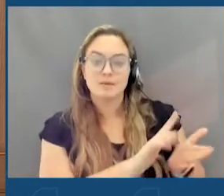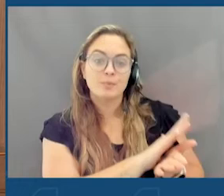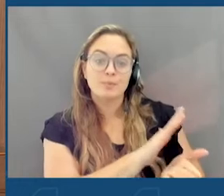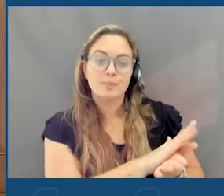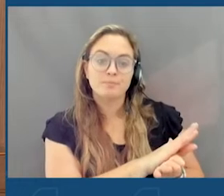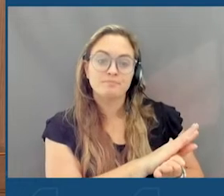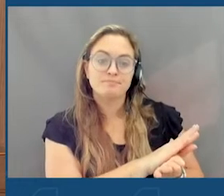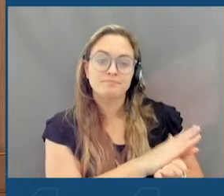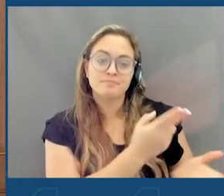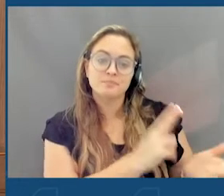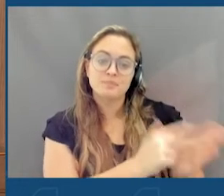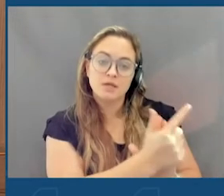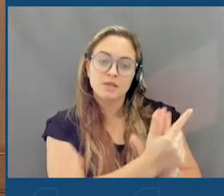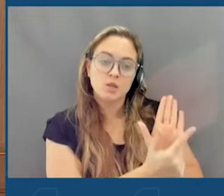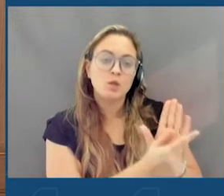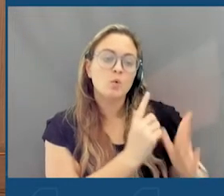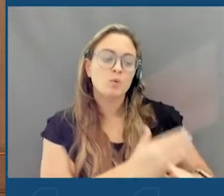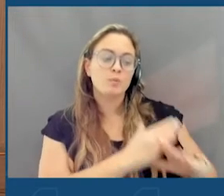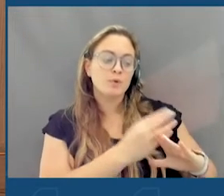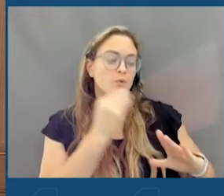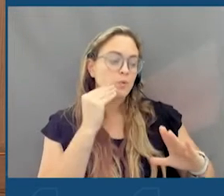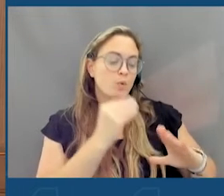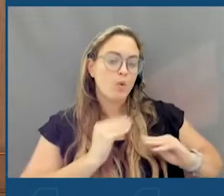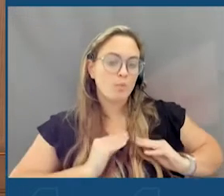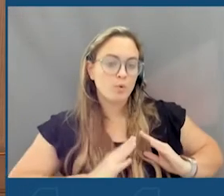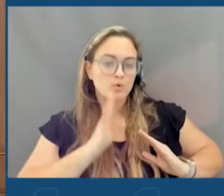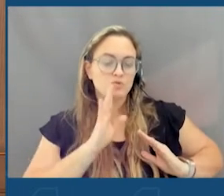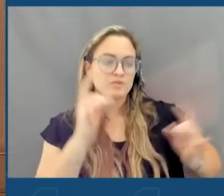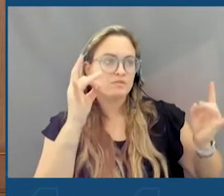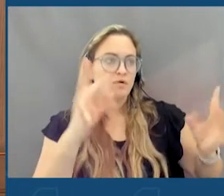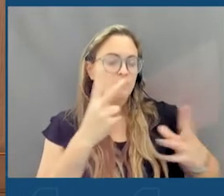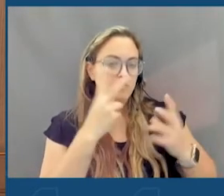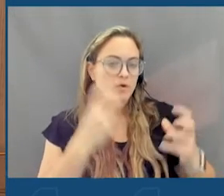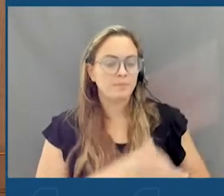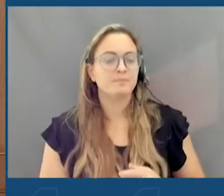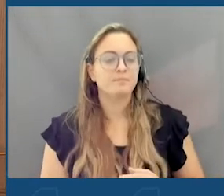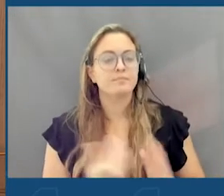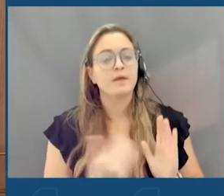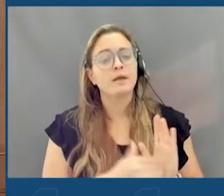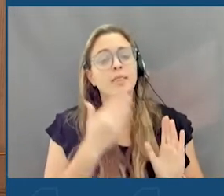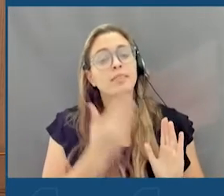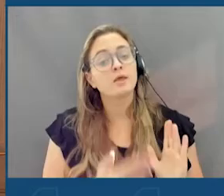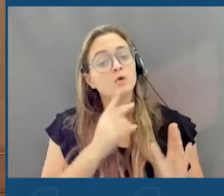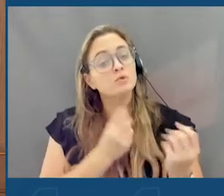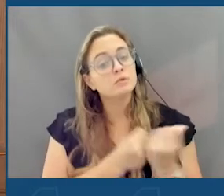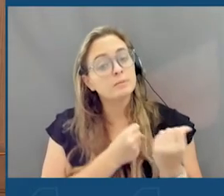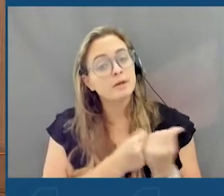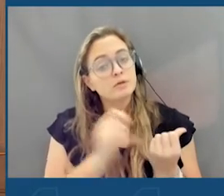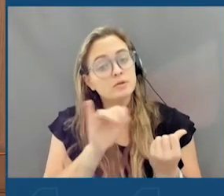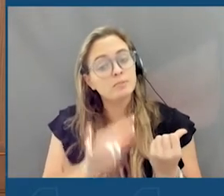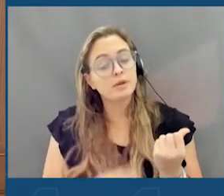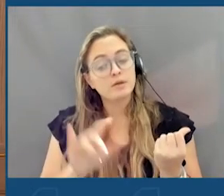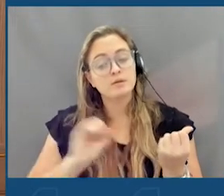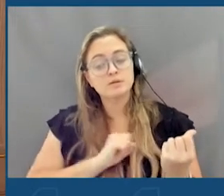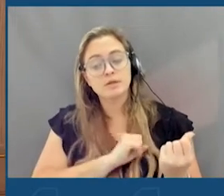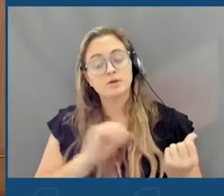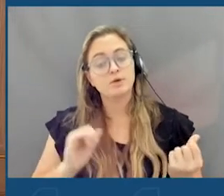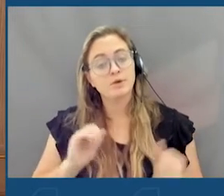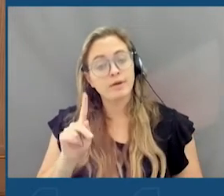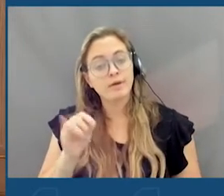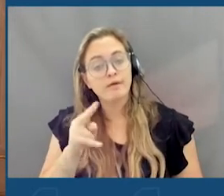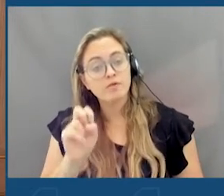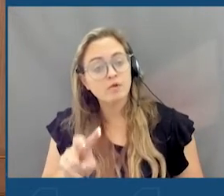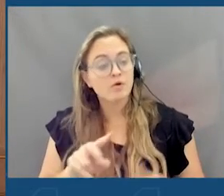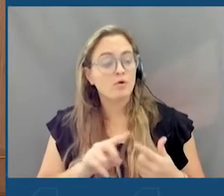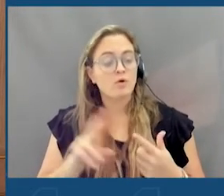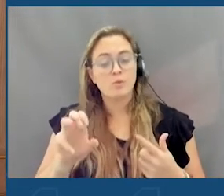sign legislation that will protect homeowners from this heinous crime. Again, thank you to our sponsors, Senator Kavanaugh, Assemblymember Weinstein, and